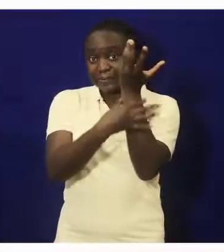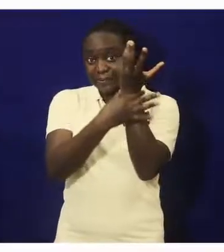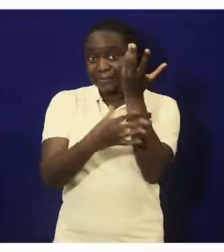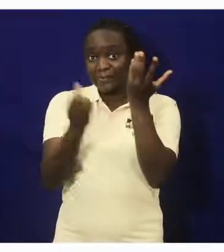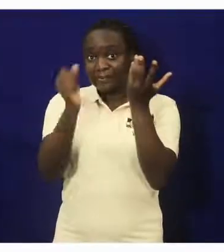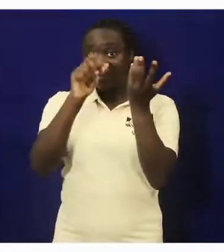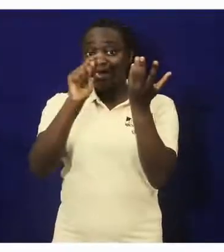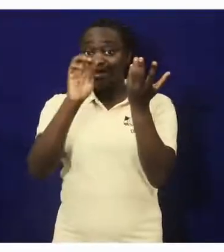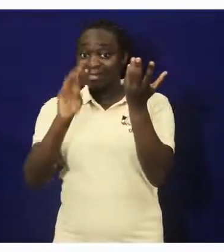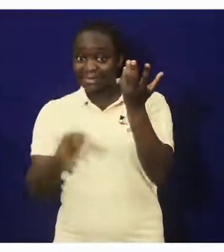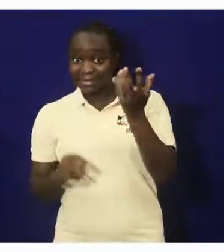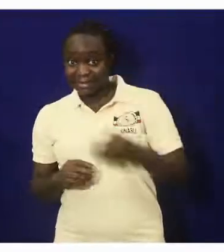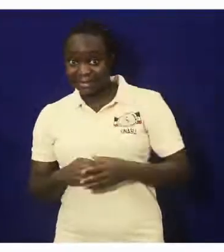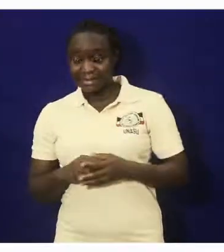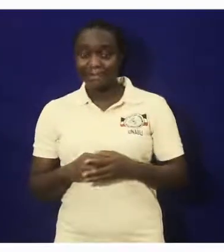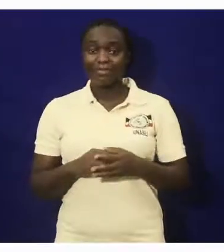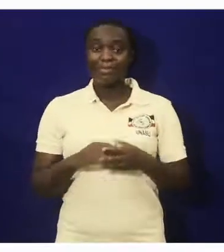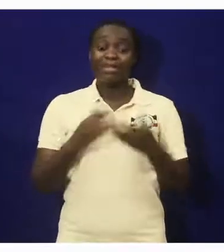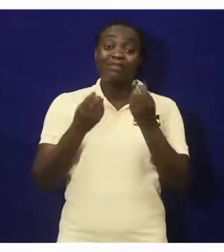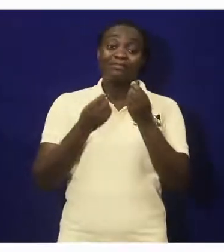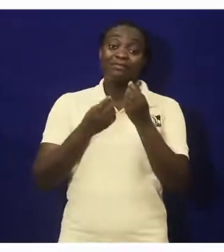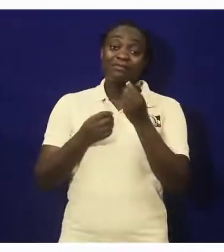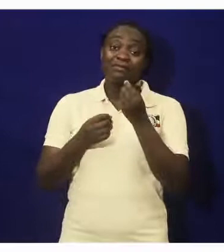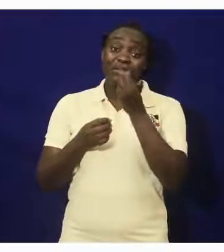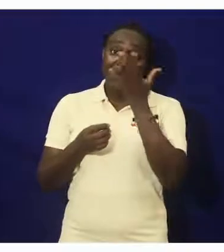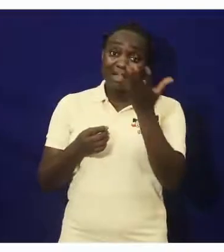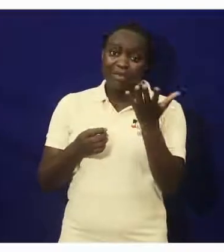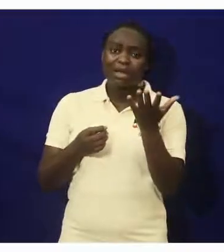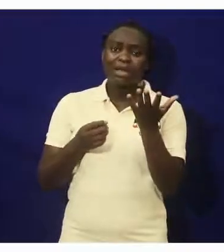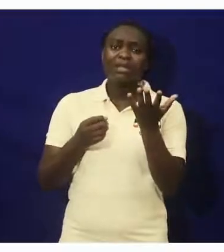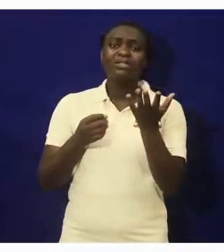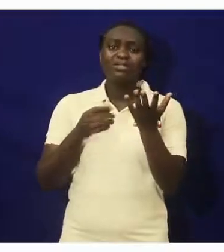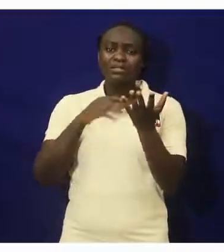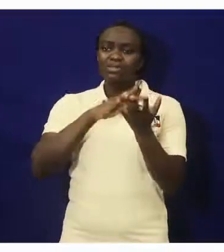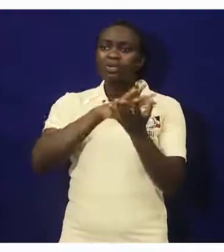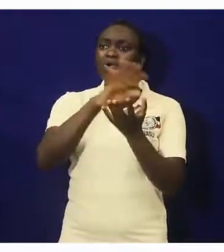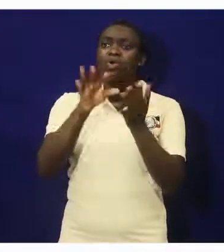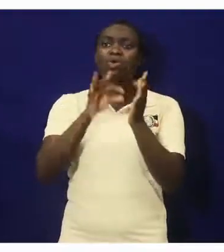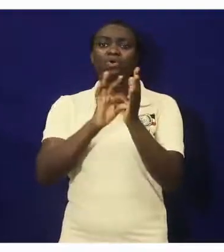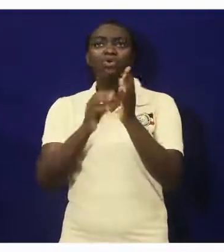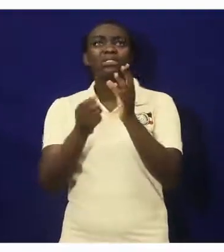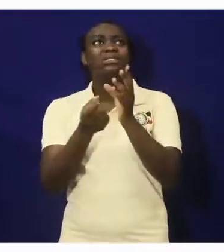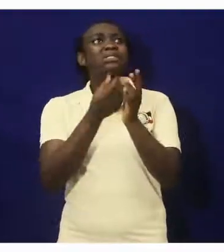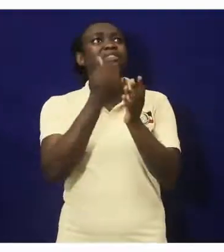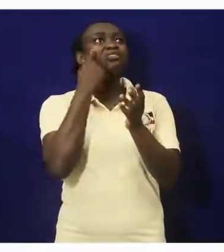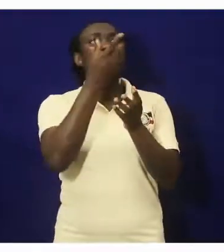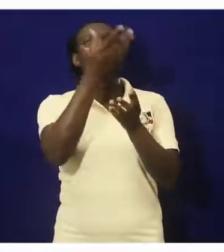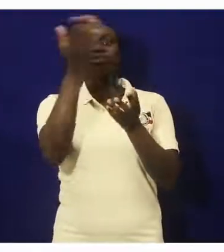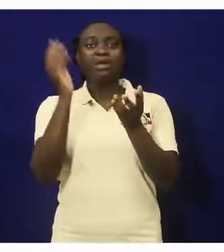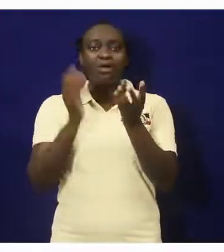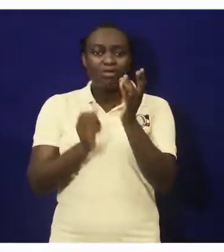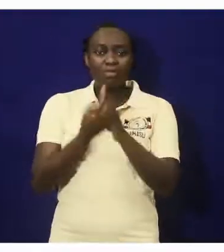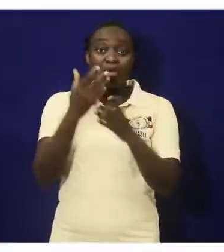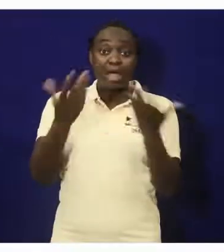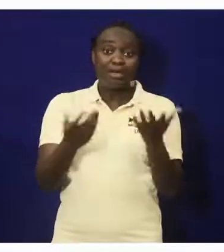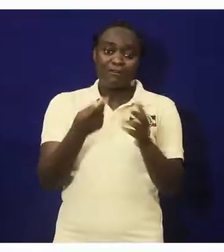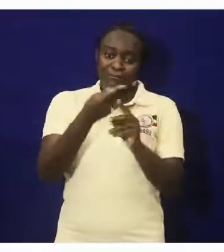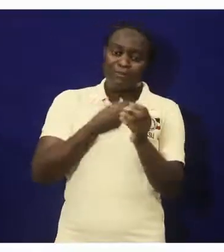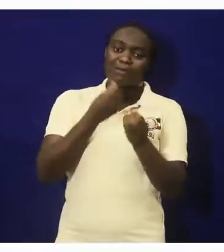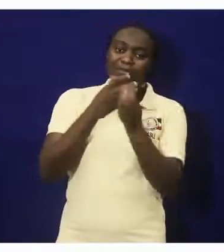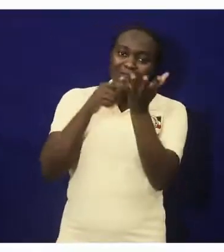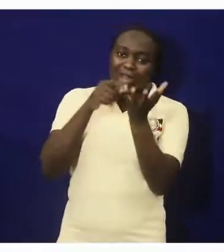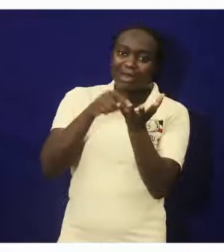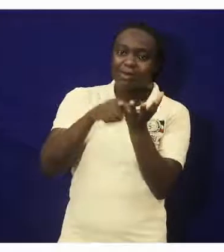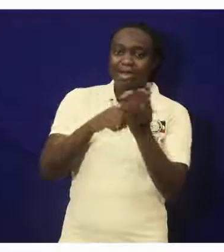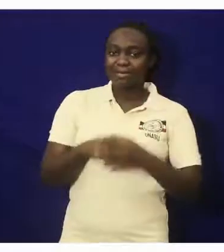hold. Flowers will make all the seeds that you see. Perfect. Don't